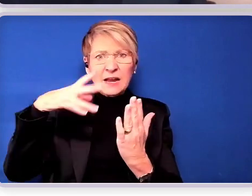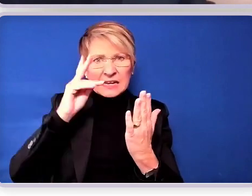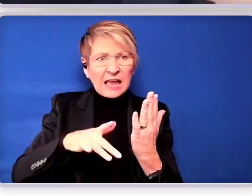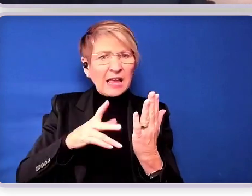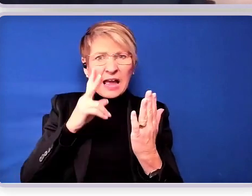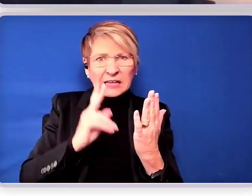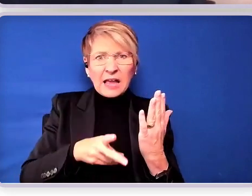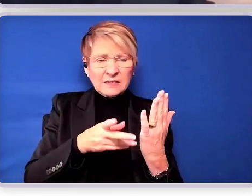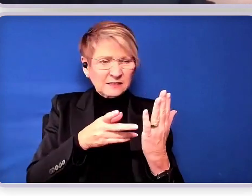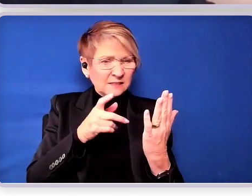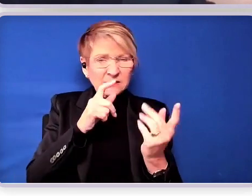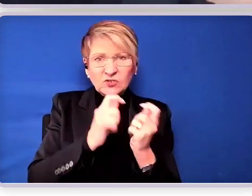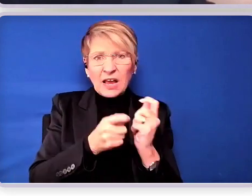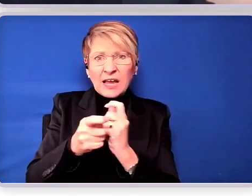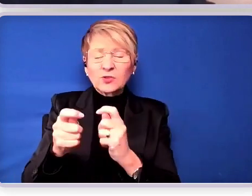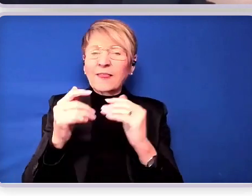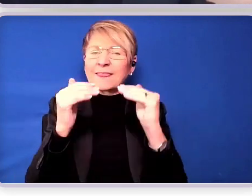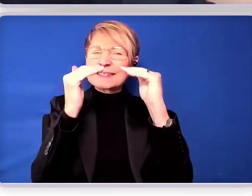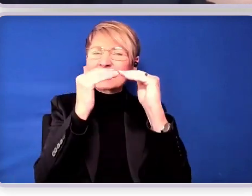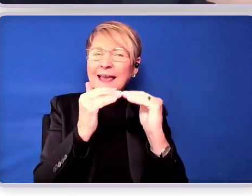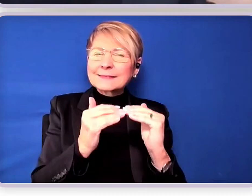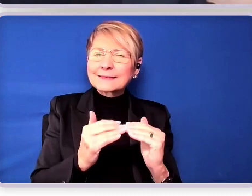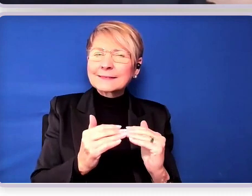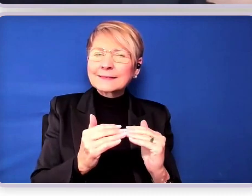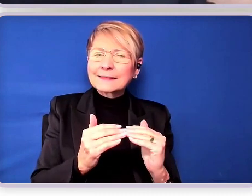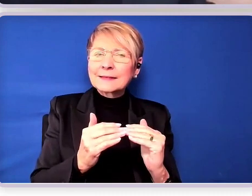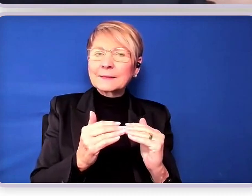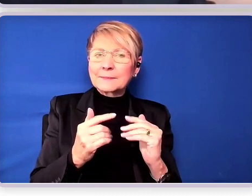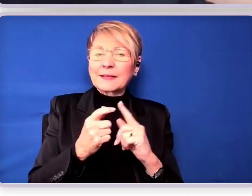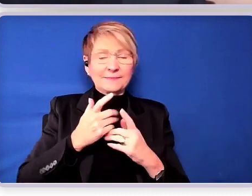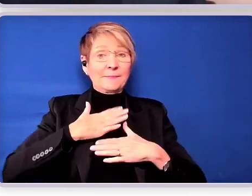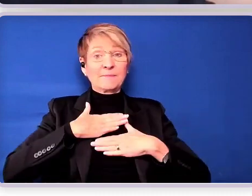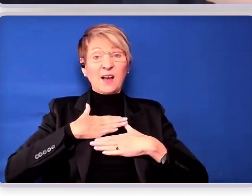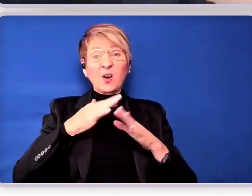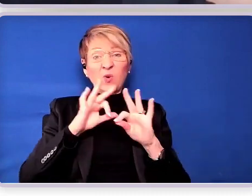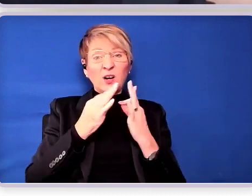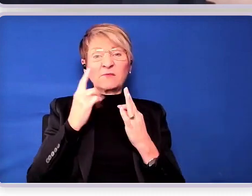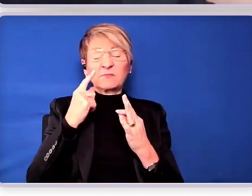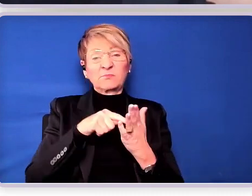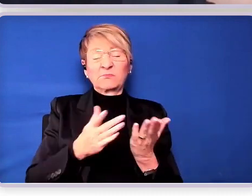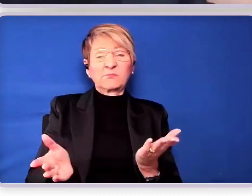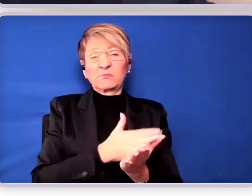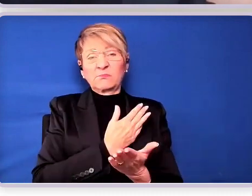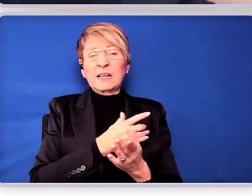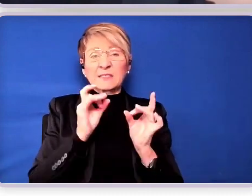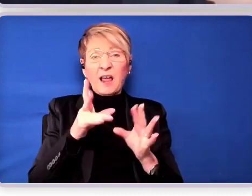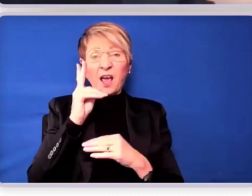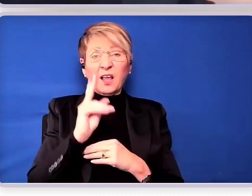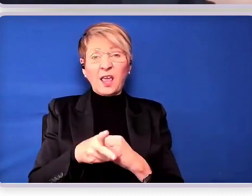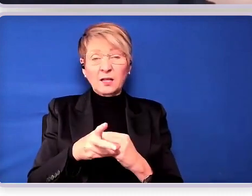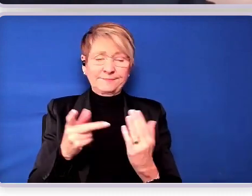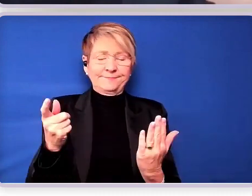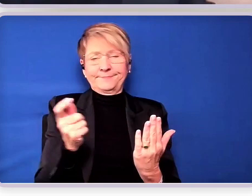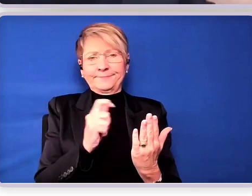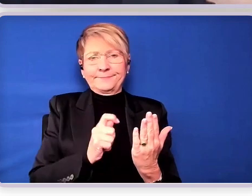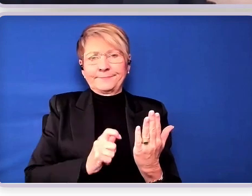in my opinion, and our organisation's opinion, should just be scrapped and someone needs to start again. In terms of